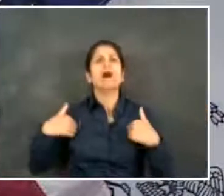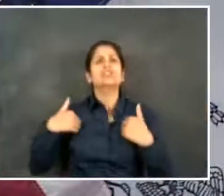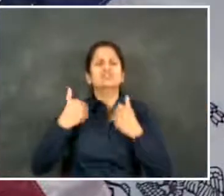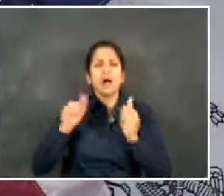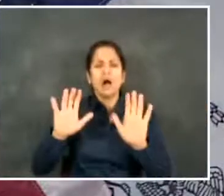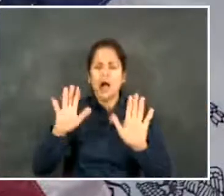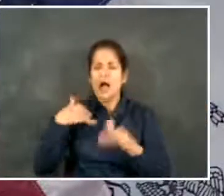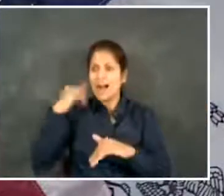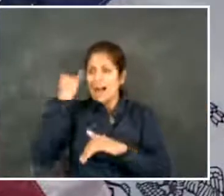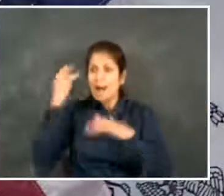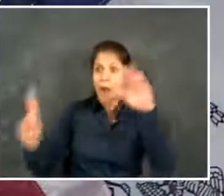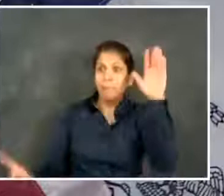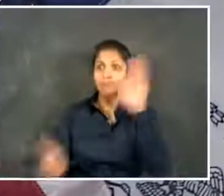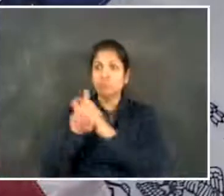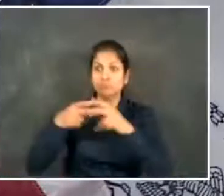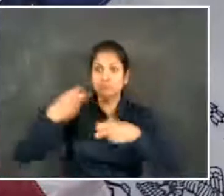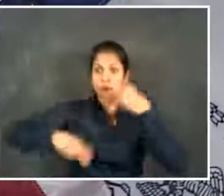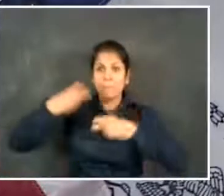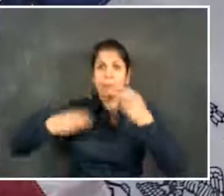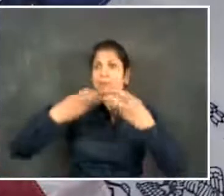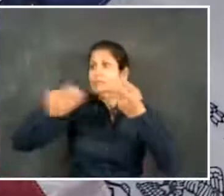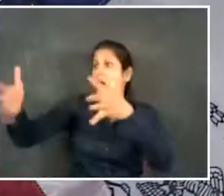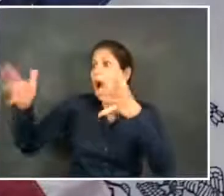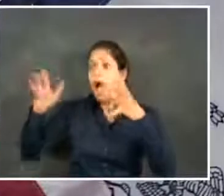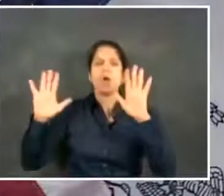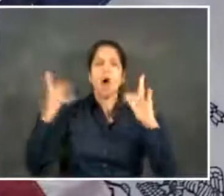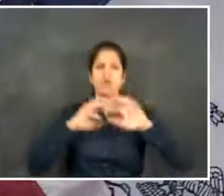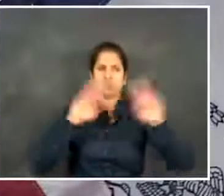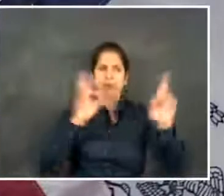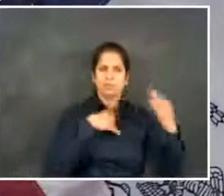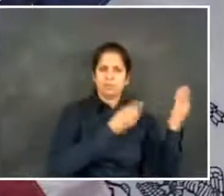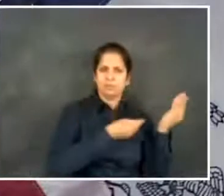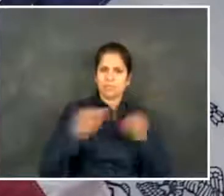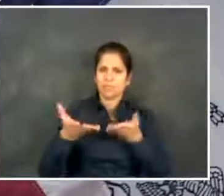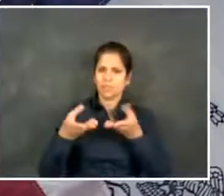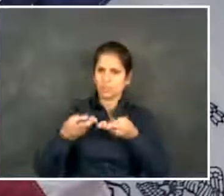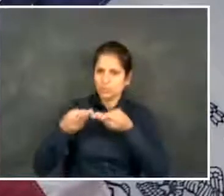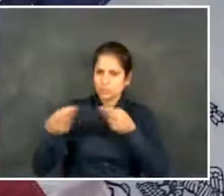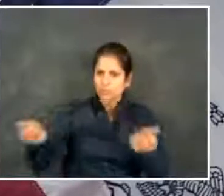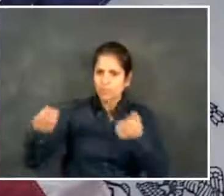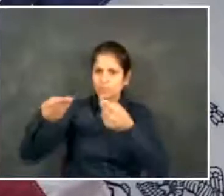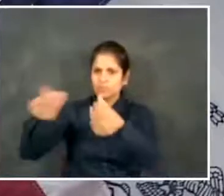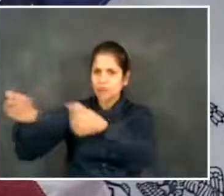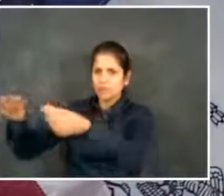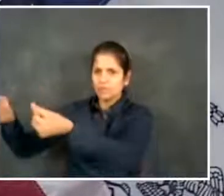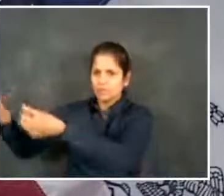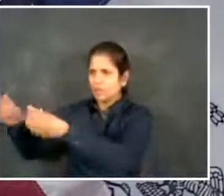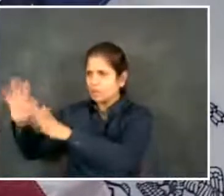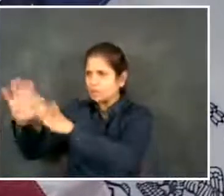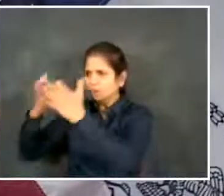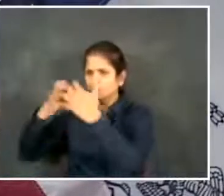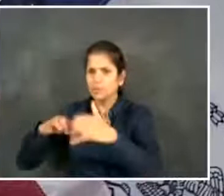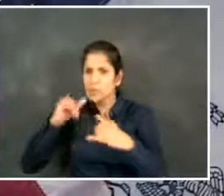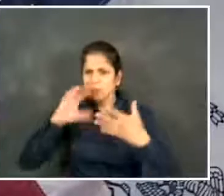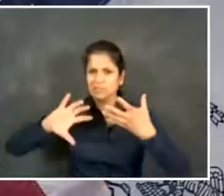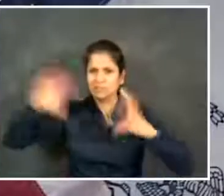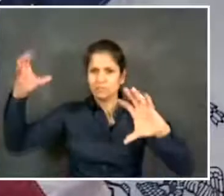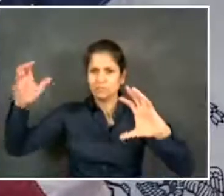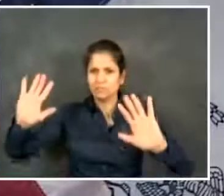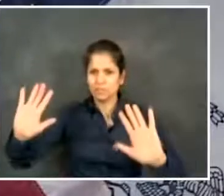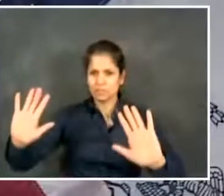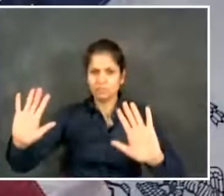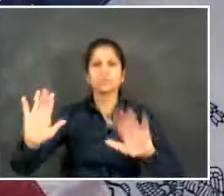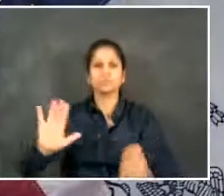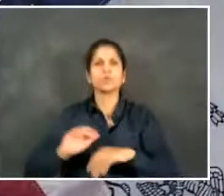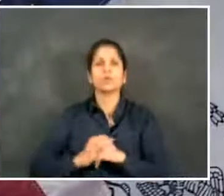point about places where there might be additional medical and other facilities, how we navigate around that. So in a second, I'll turn to Commissioner